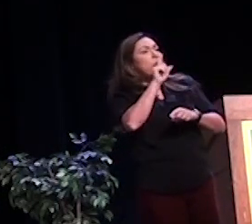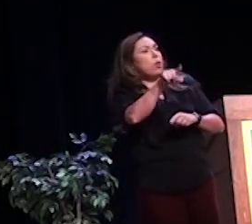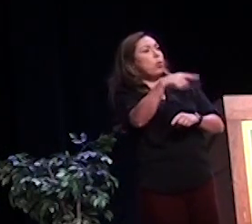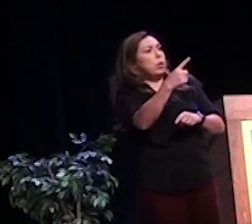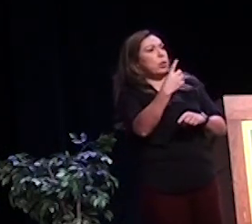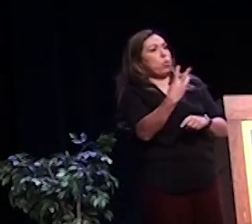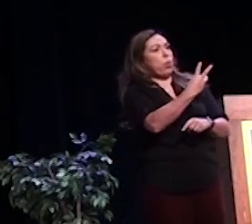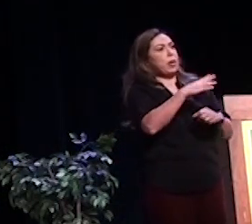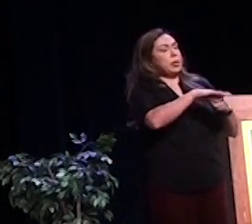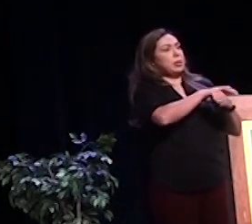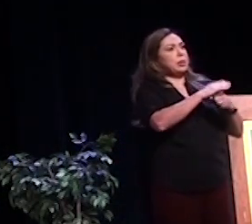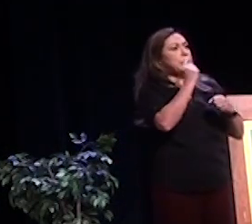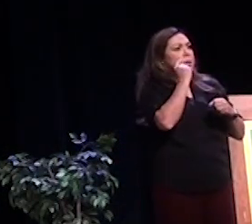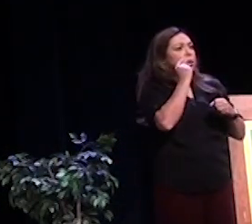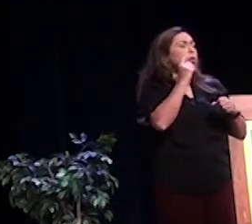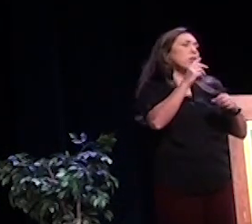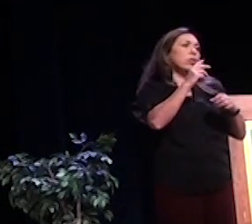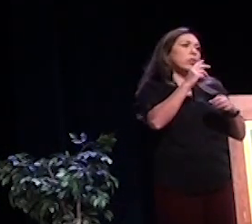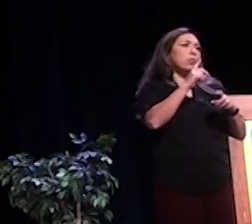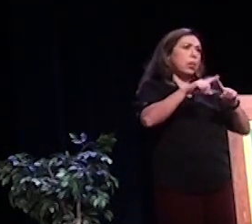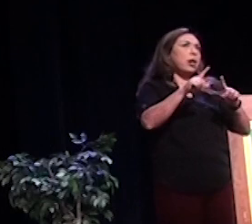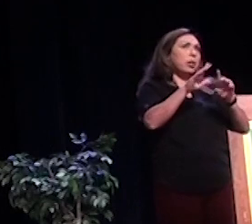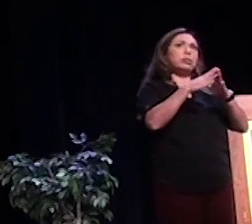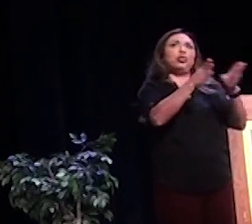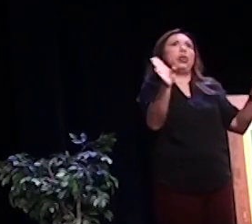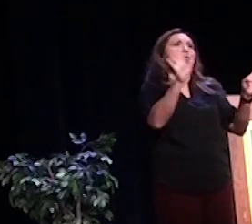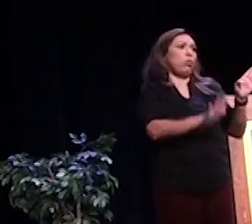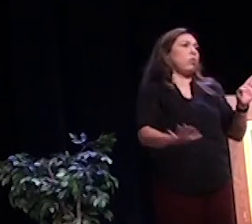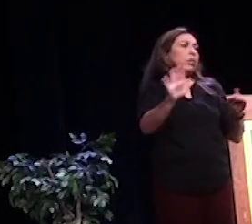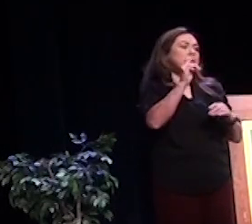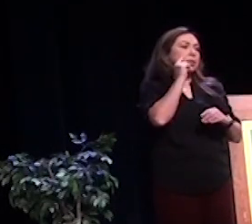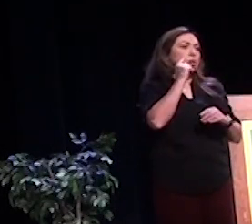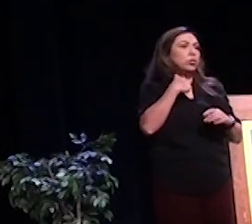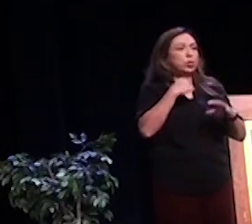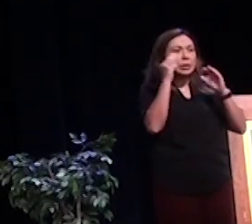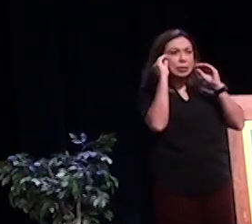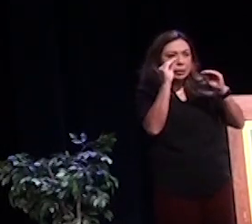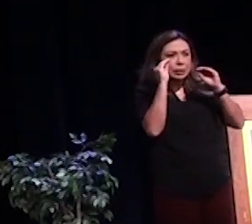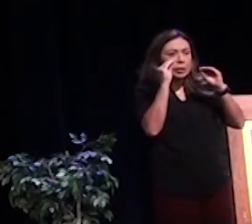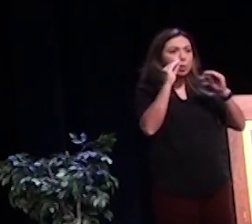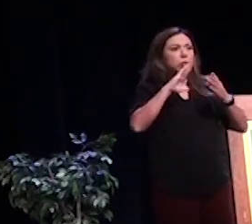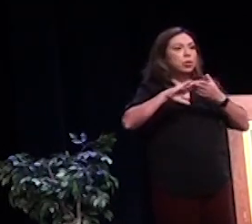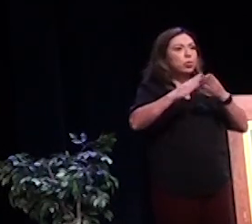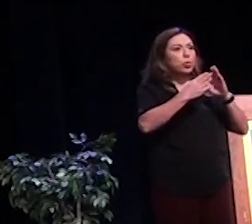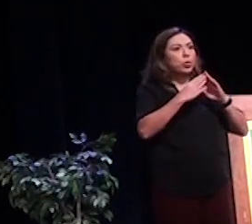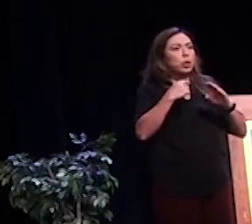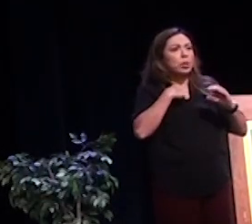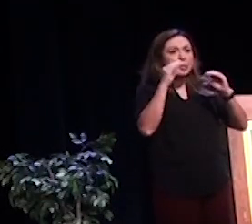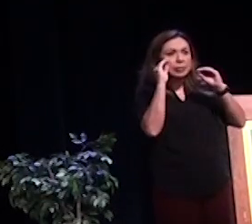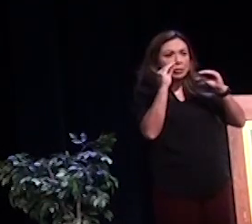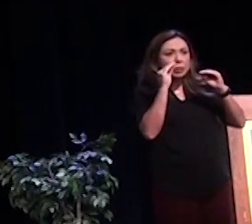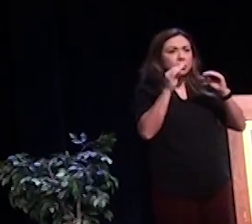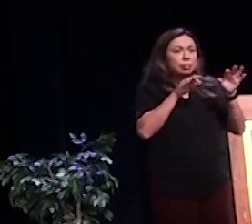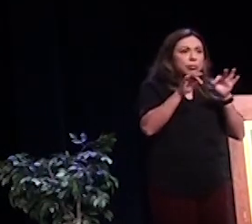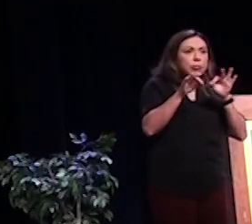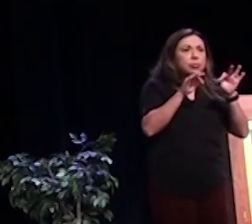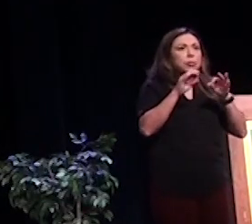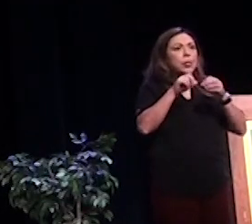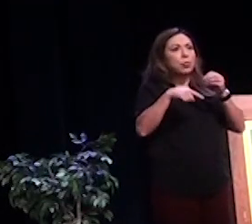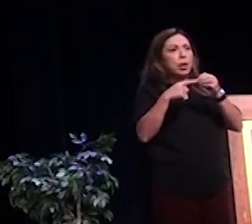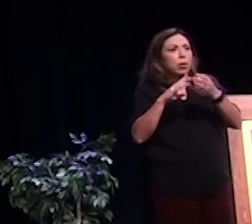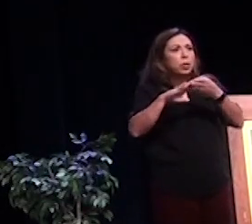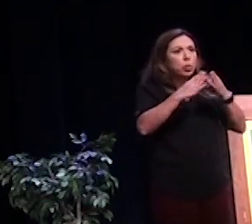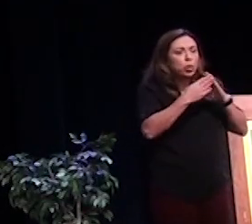San Antonio in general. And so we want to make sure that we're educating the community, we're hearing the community, we're talking to all levels of community,